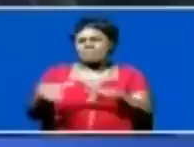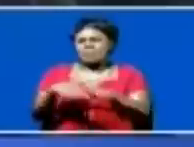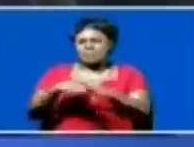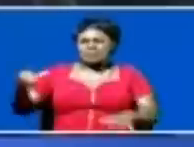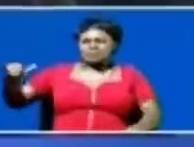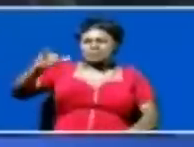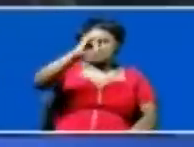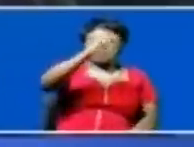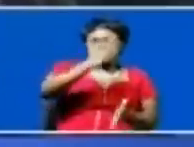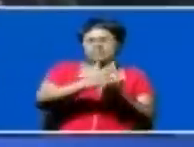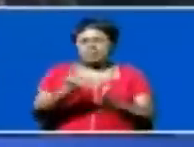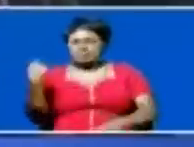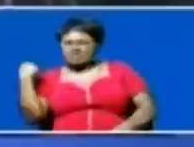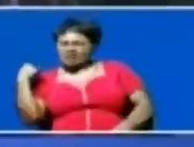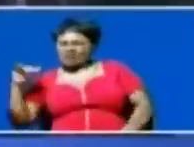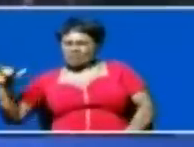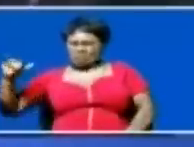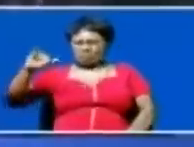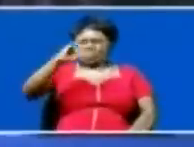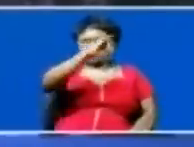country. Some of them left yesterday